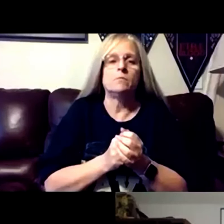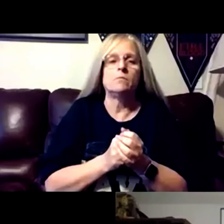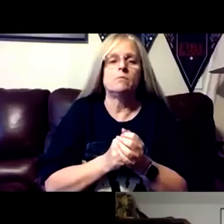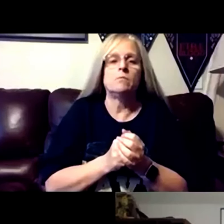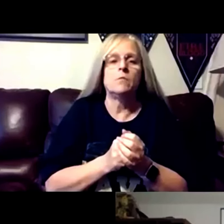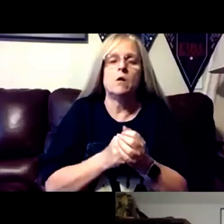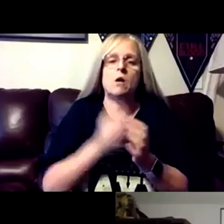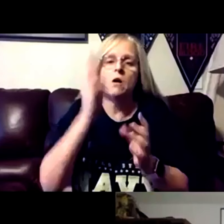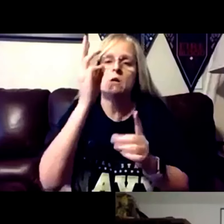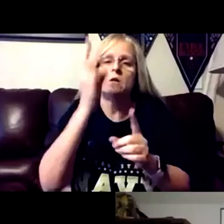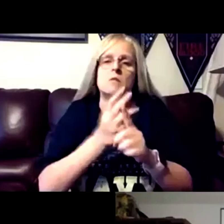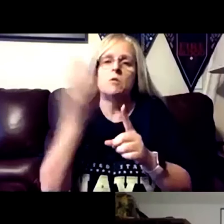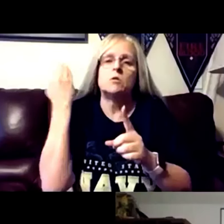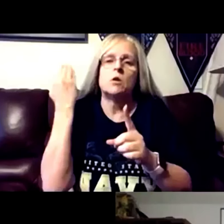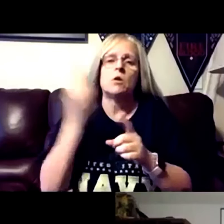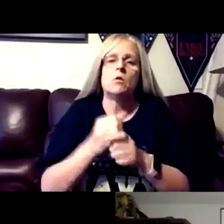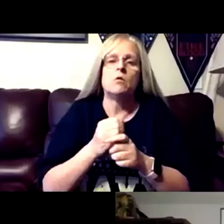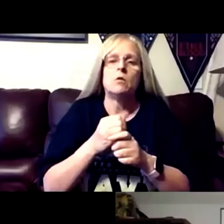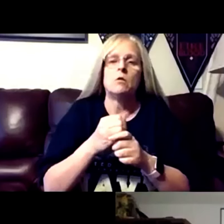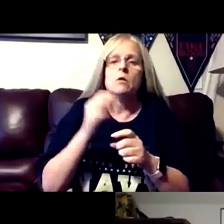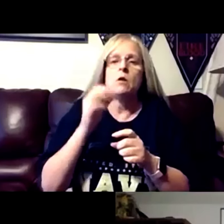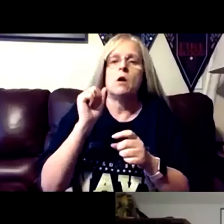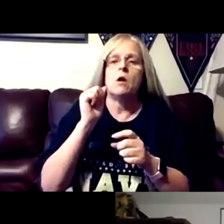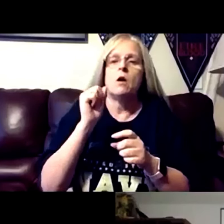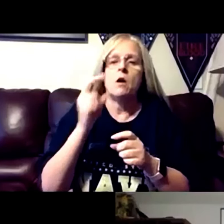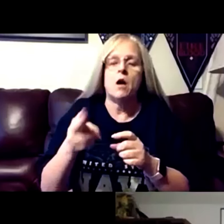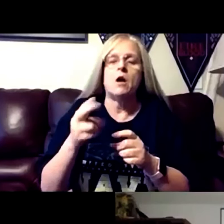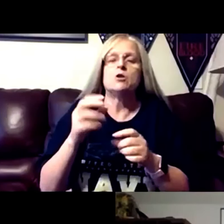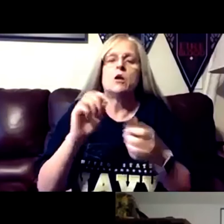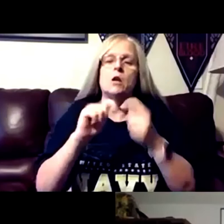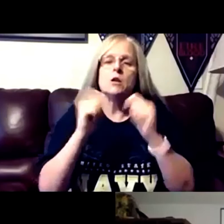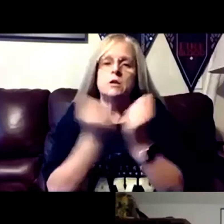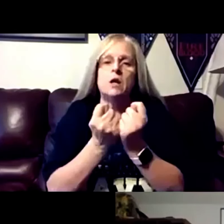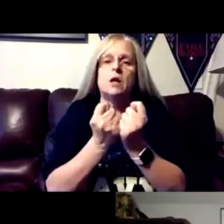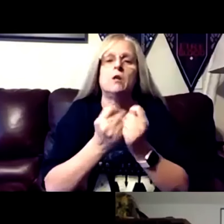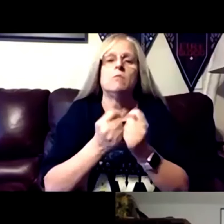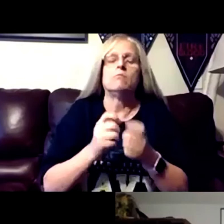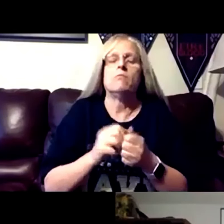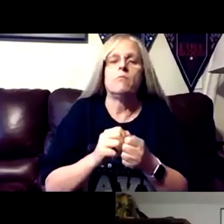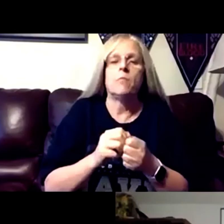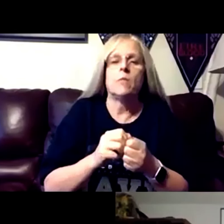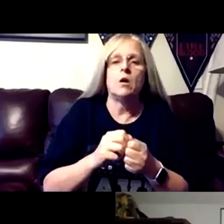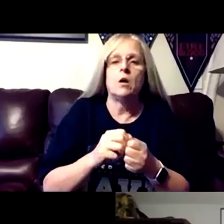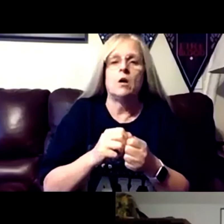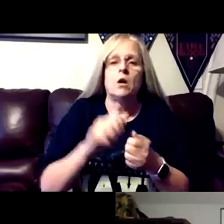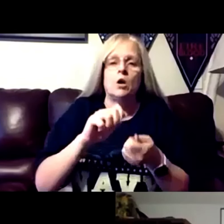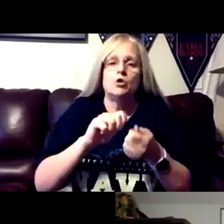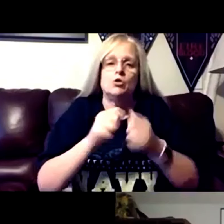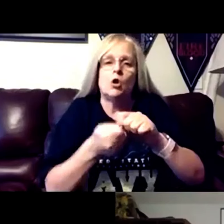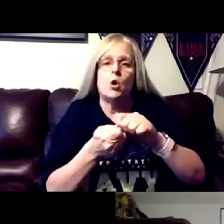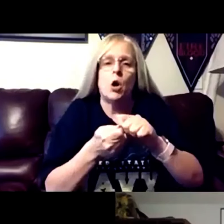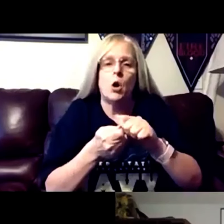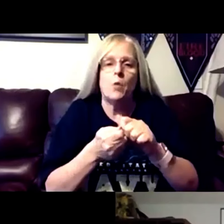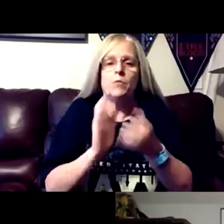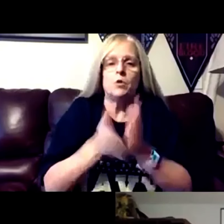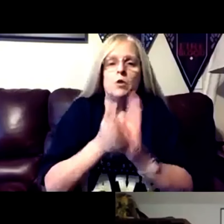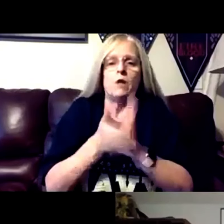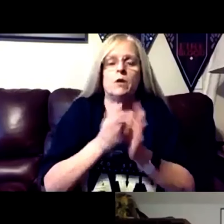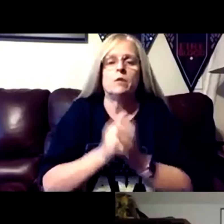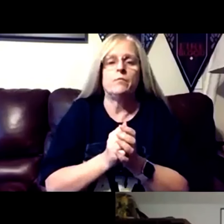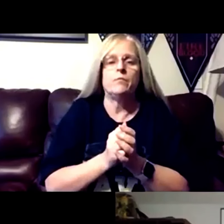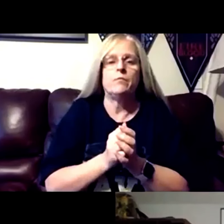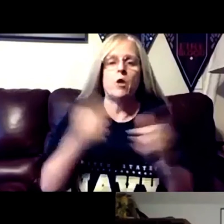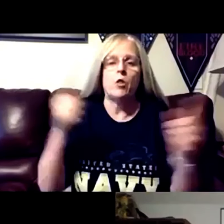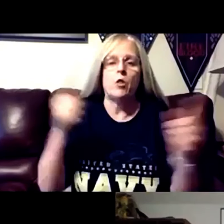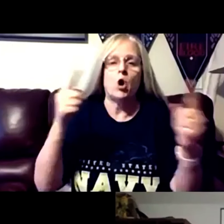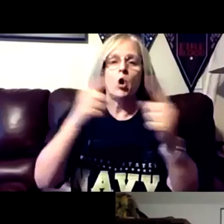About 6 months ago, Ash Mufareh and his team decided to really just crank on the traffic. And their goal was